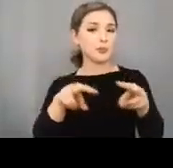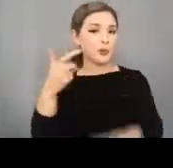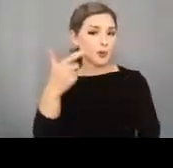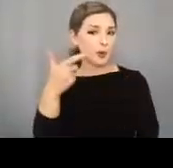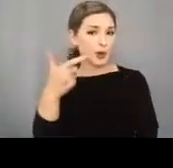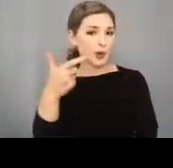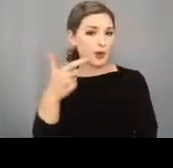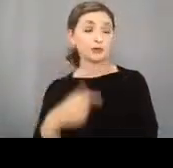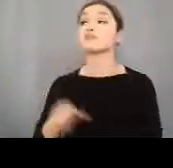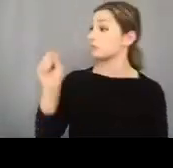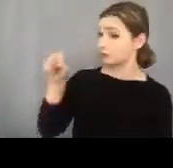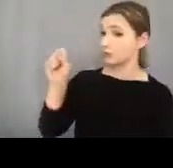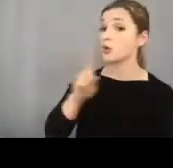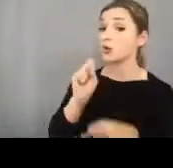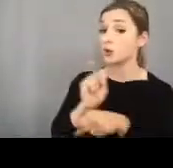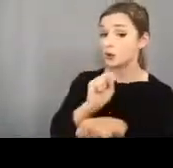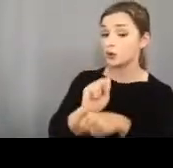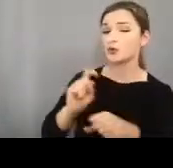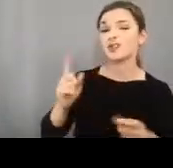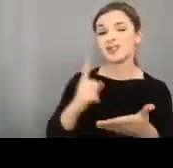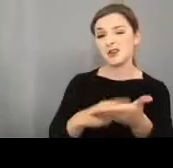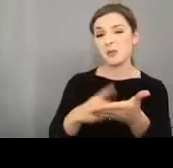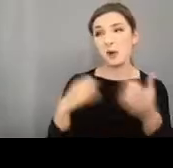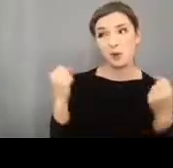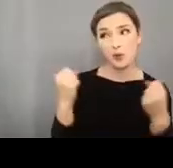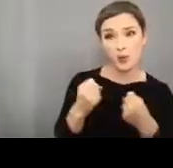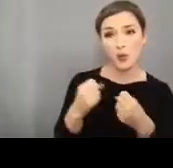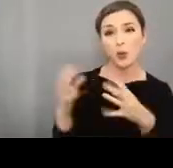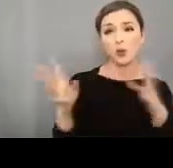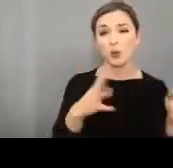and windy. I bet.